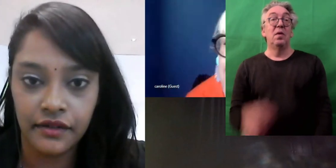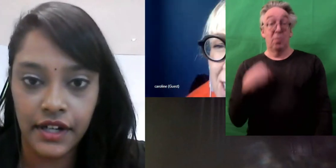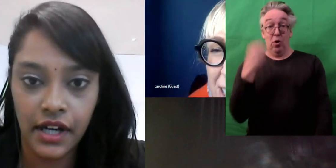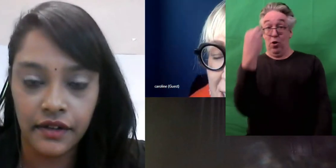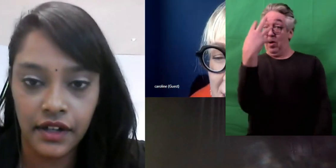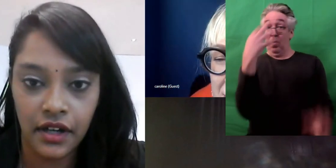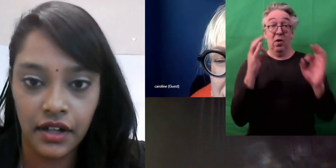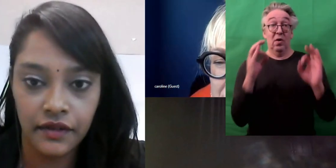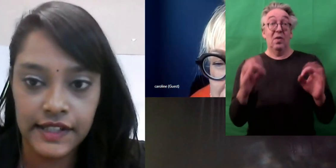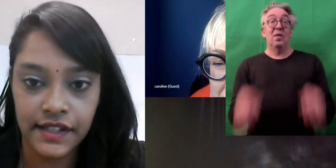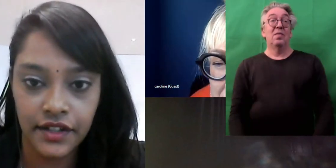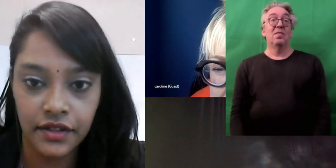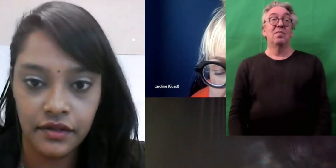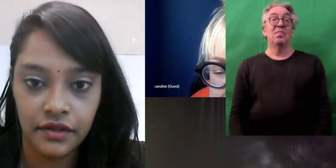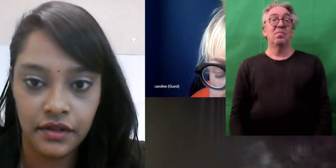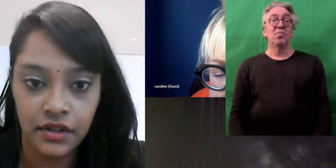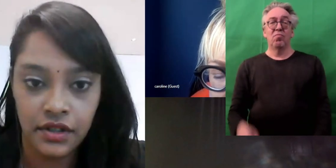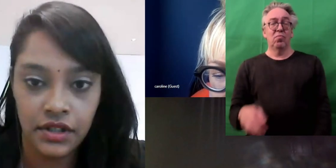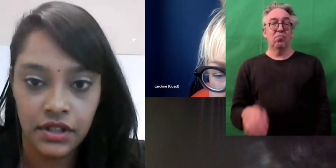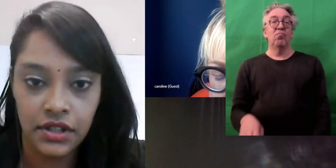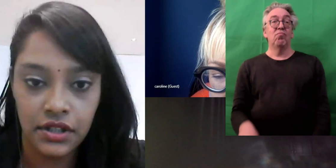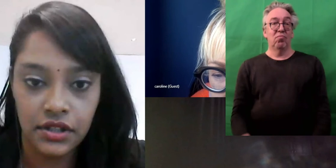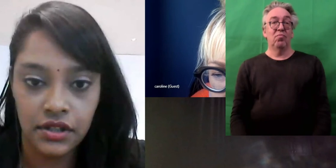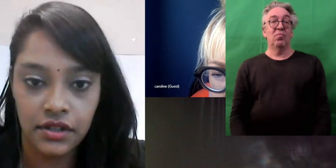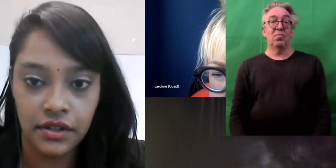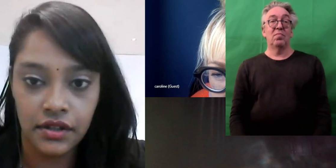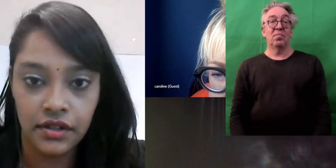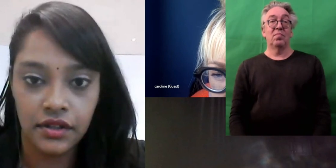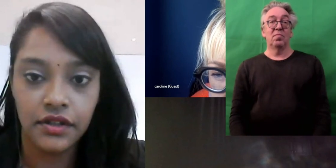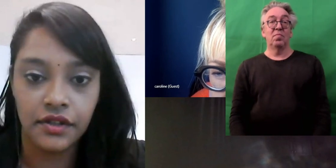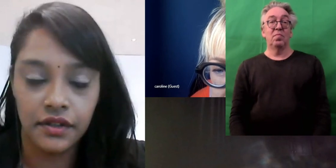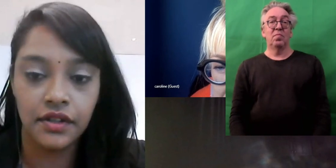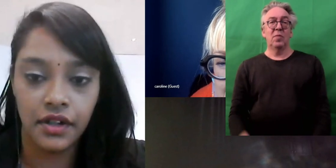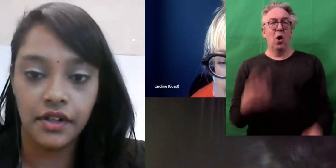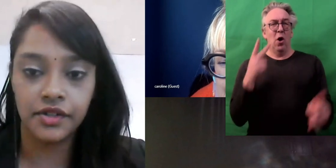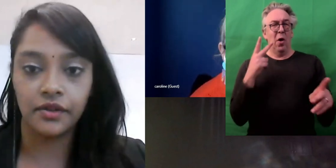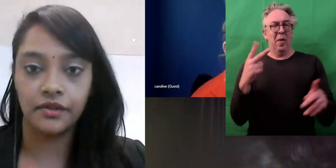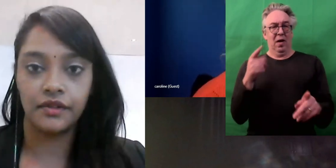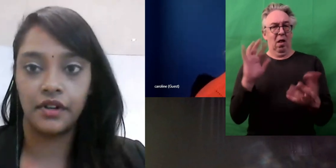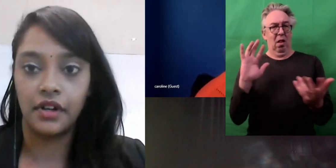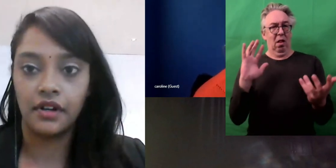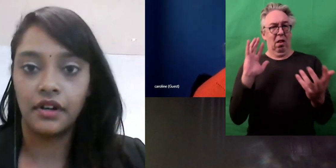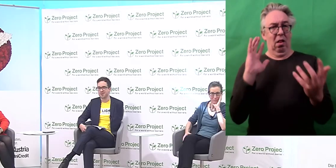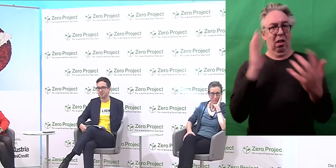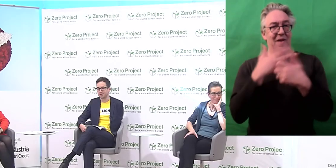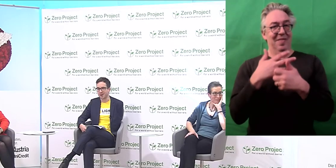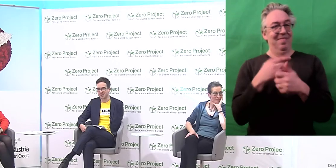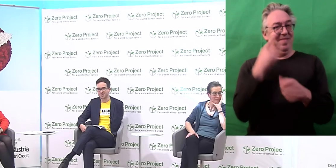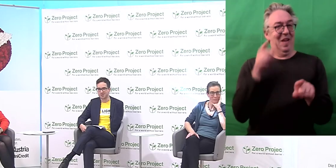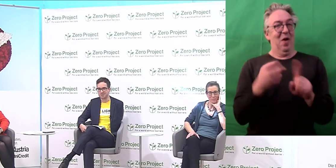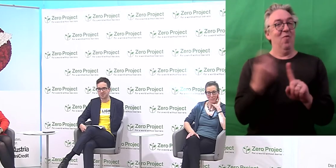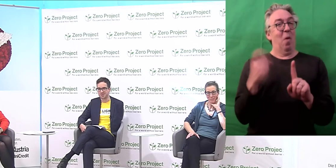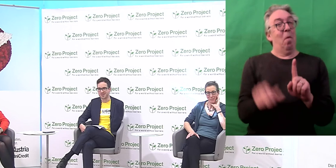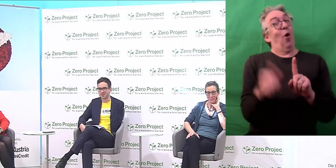gray right now. I can't okay, then I will. So I think we have a mix-up in the channel. We're trying